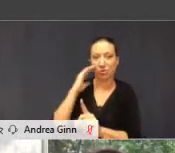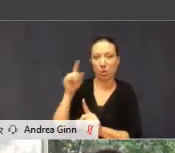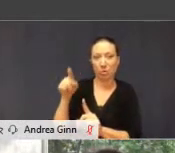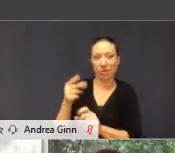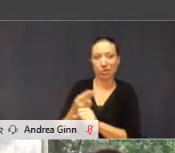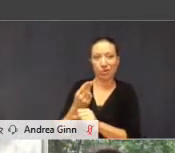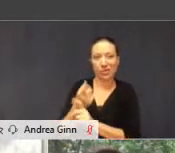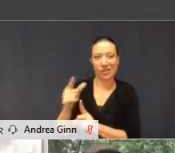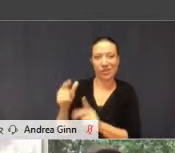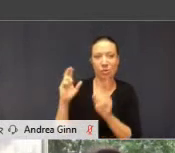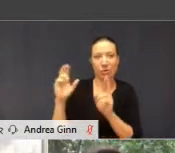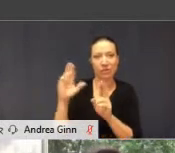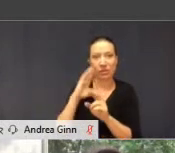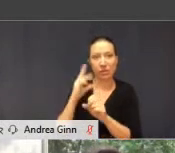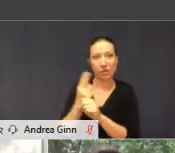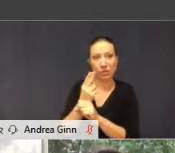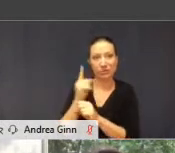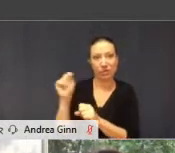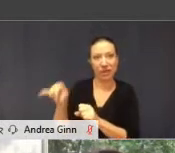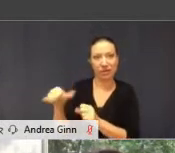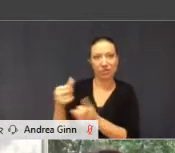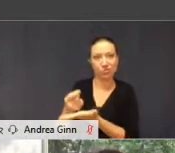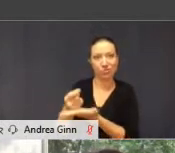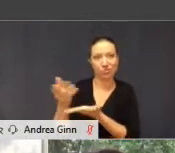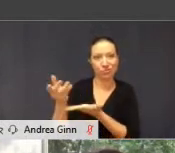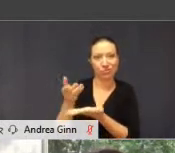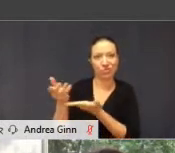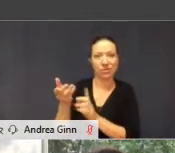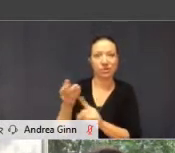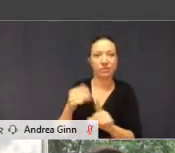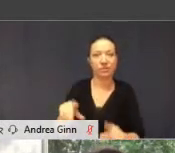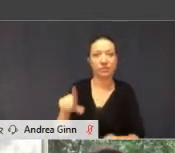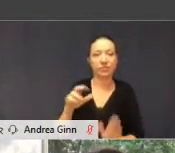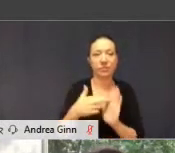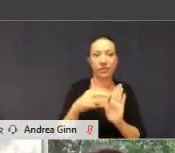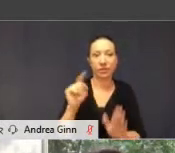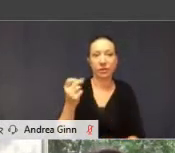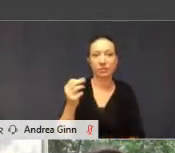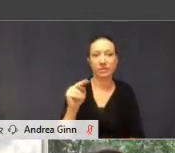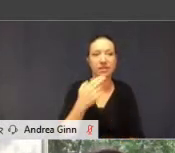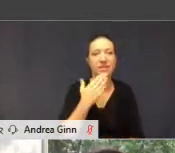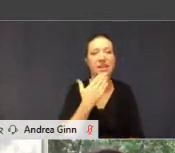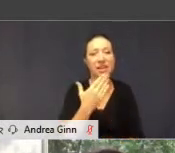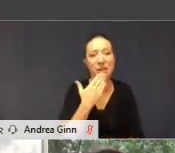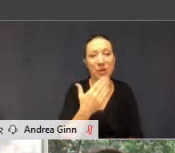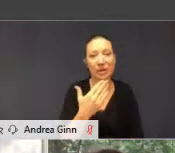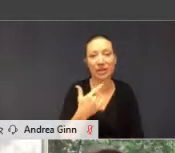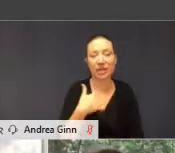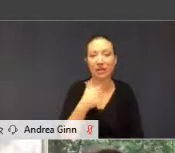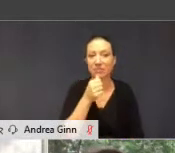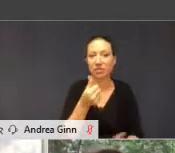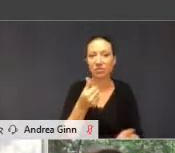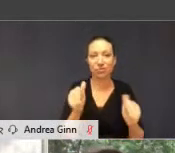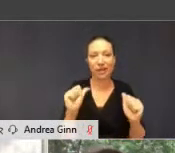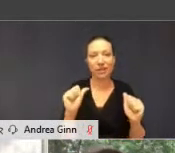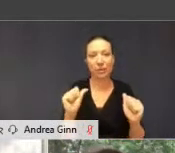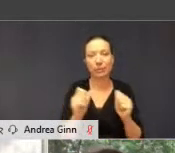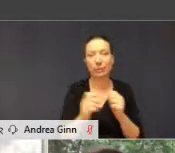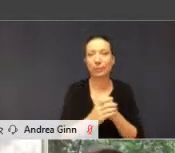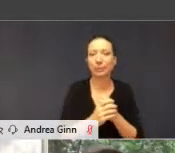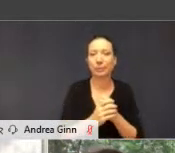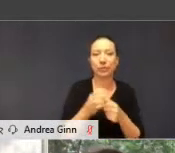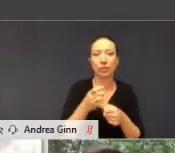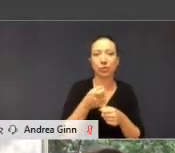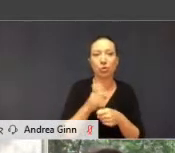services. Thank you for that. So, and this may, I'm not trying to ruin